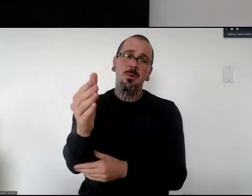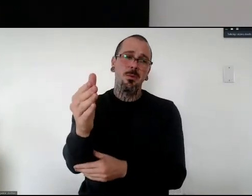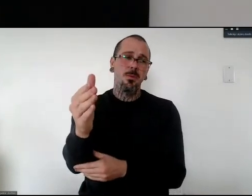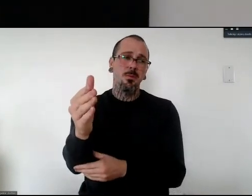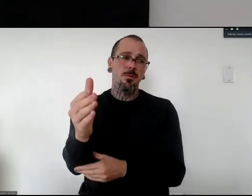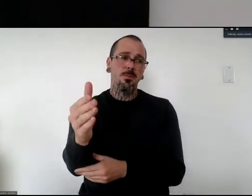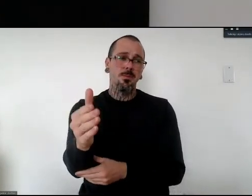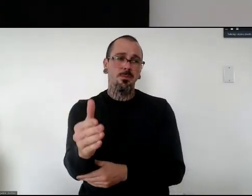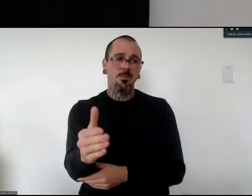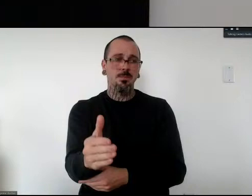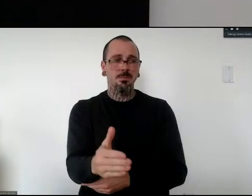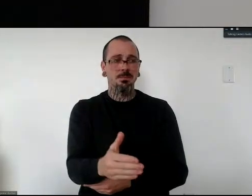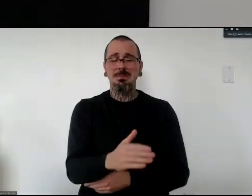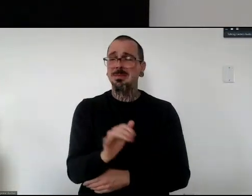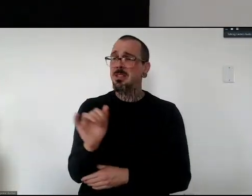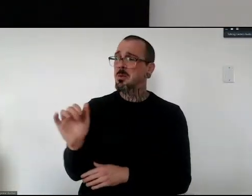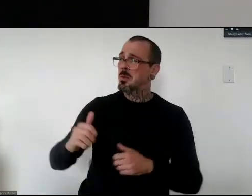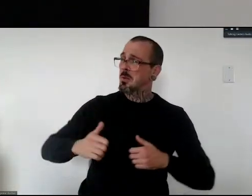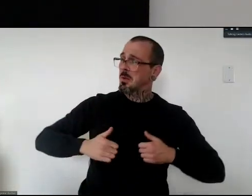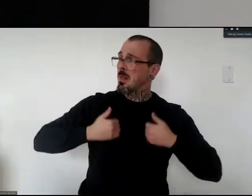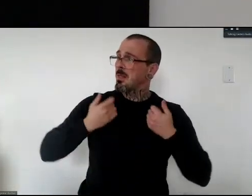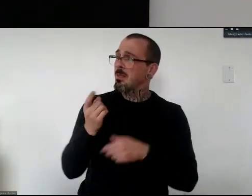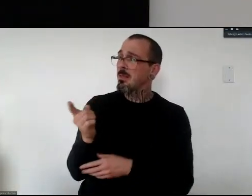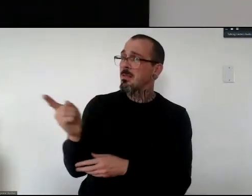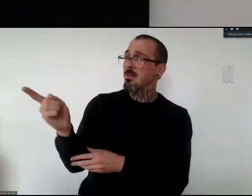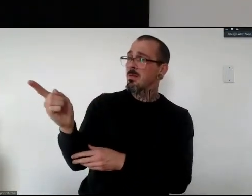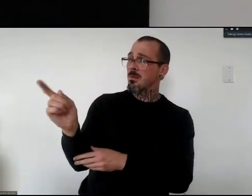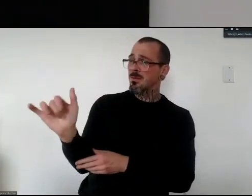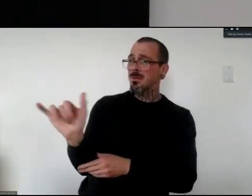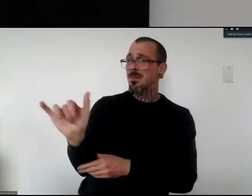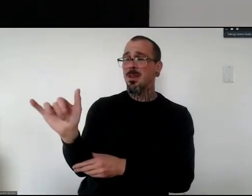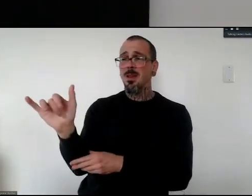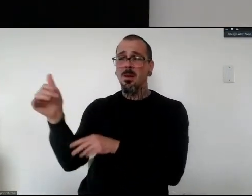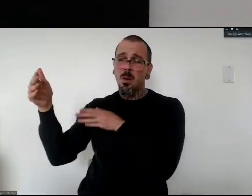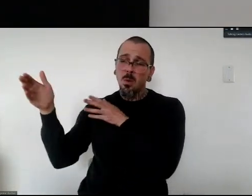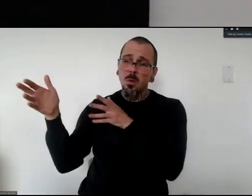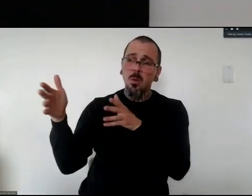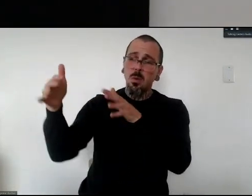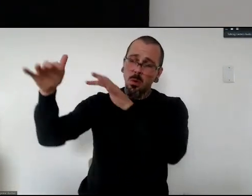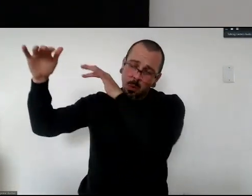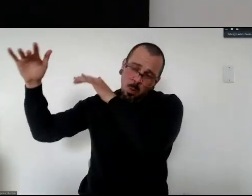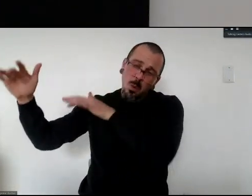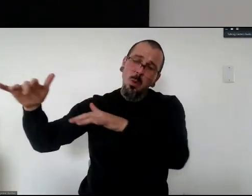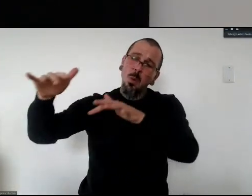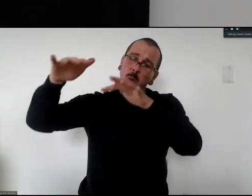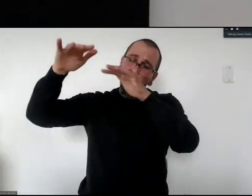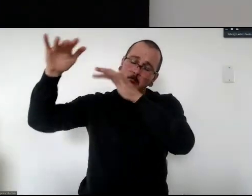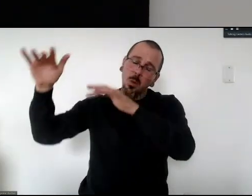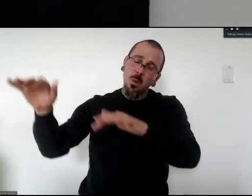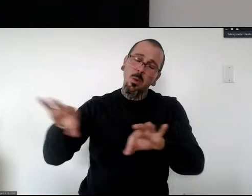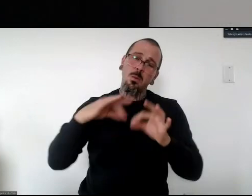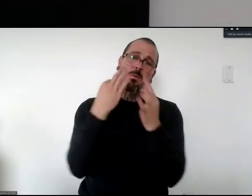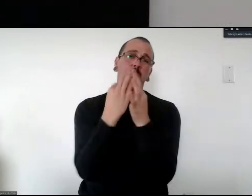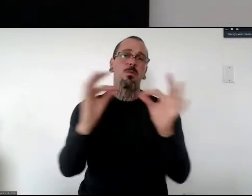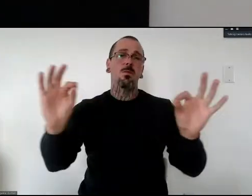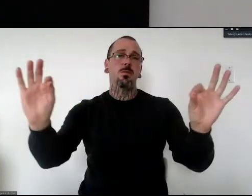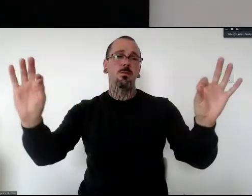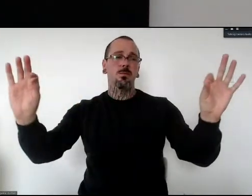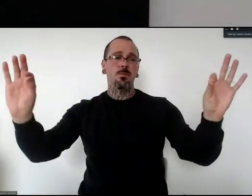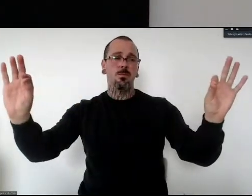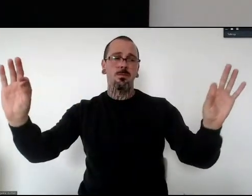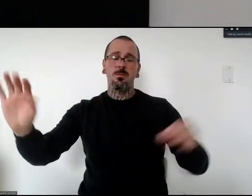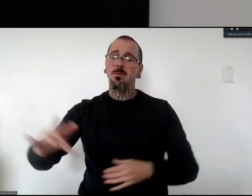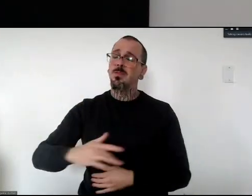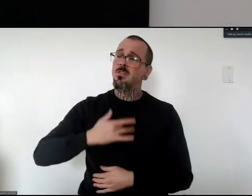alive like the wind flying free. I feel you walking